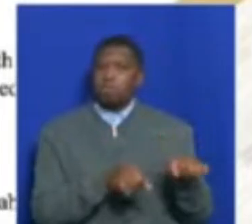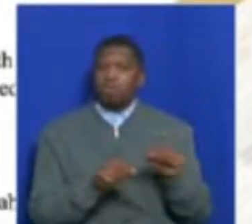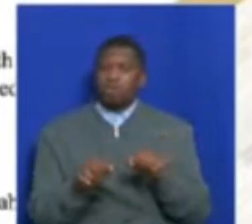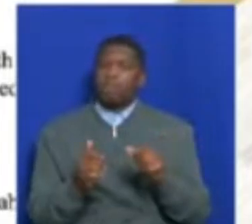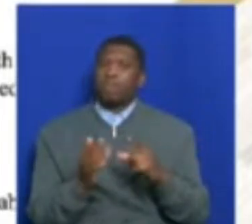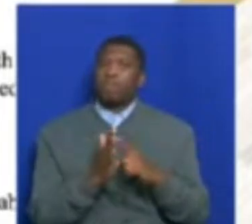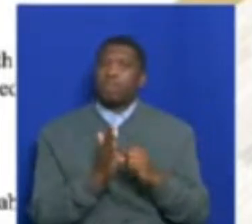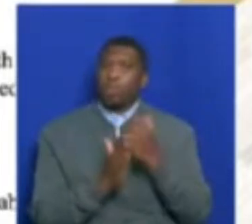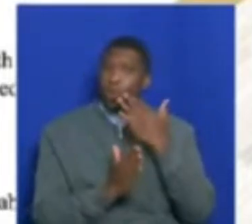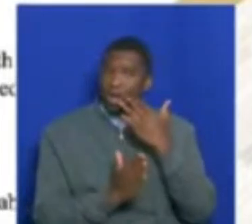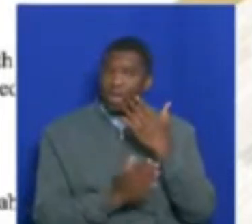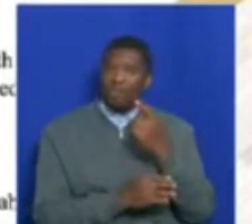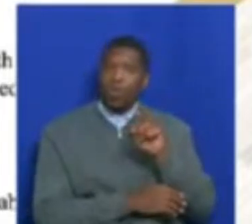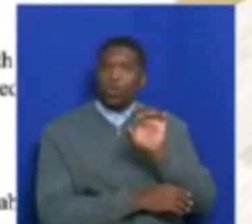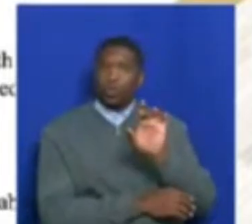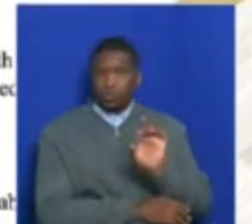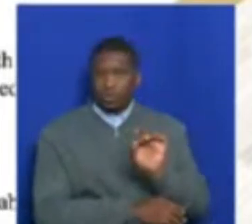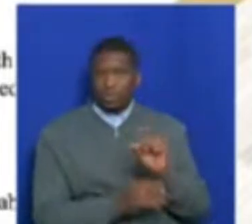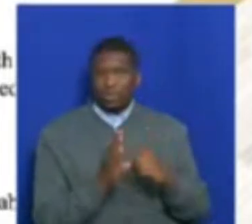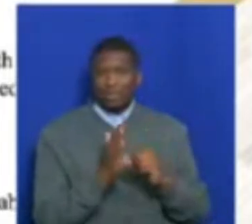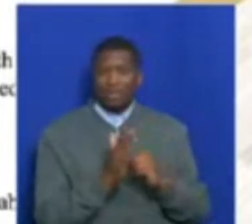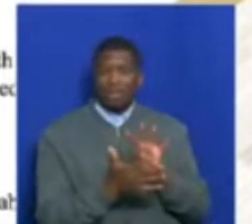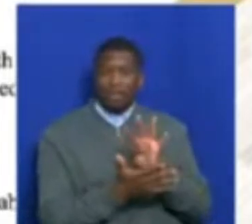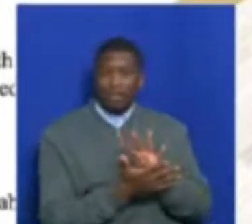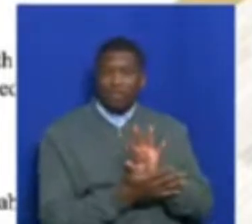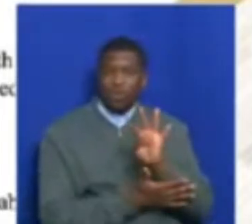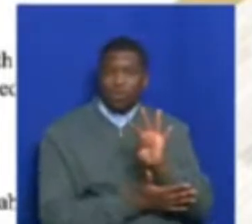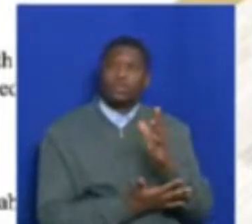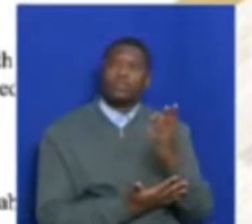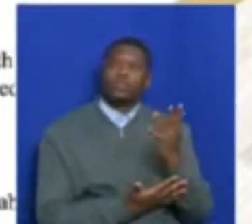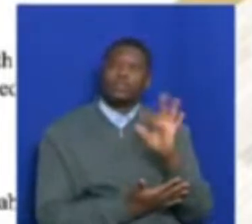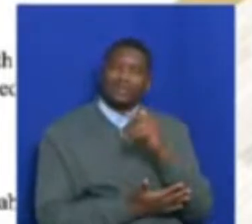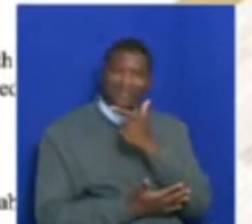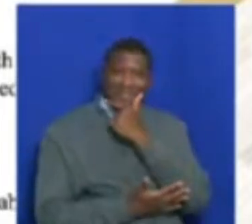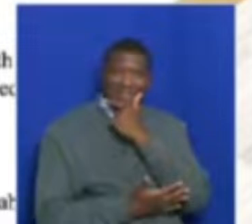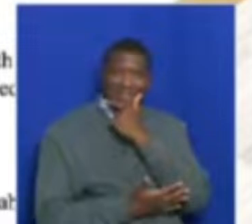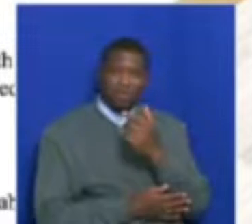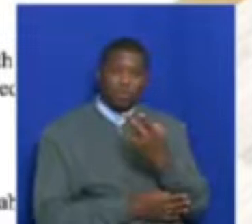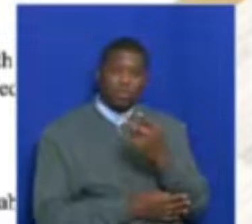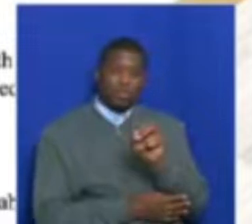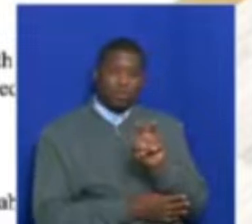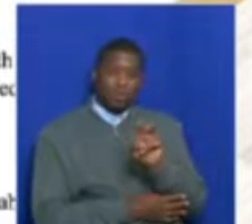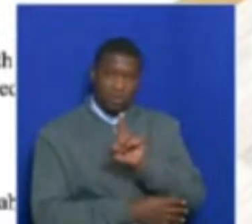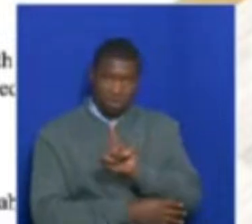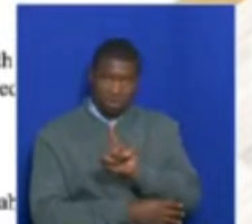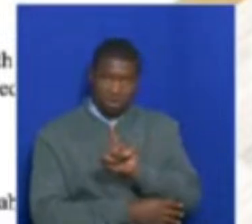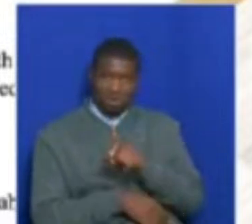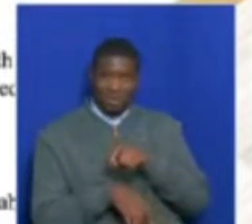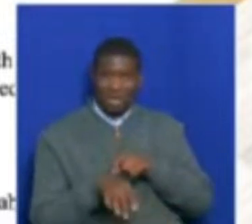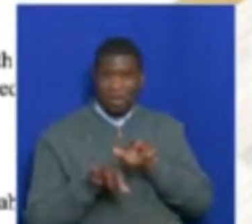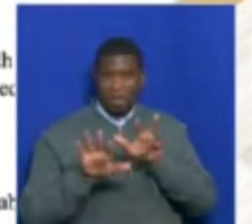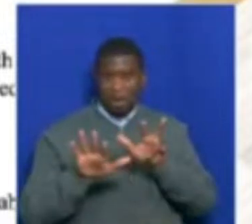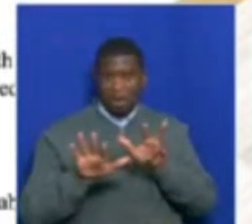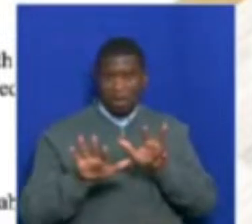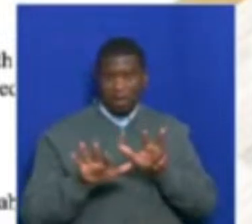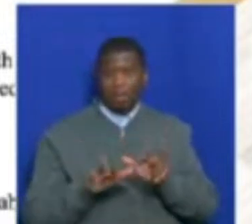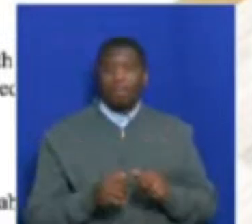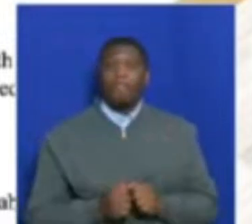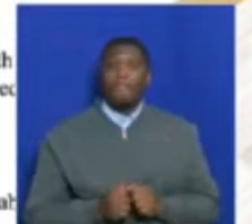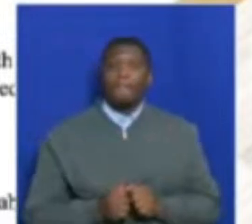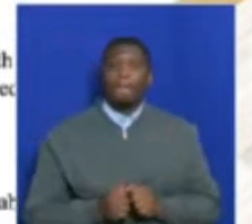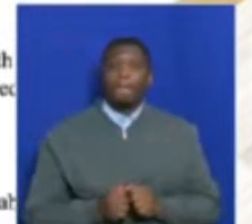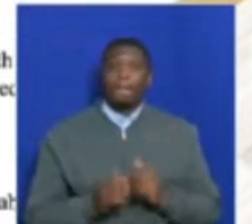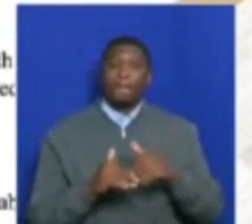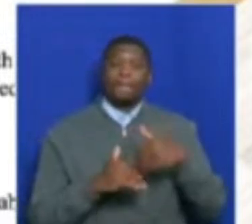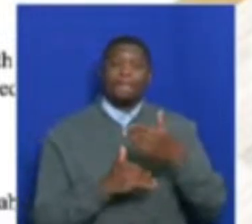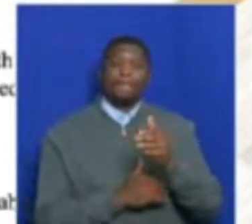the 14th of December 2021 at 8 o'clock. On Tuesday, the 14th of